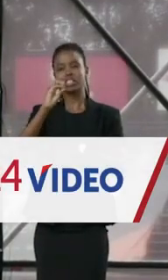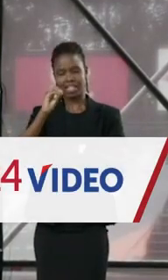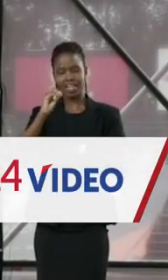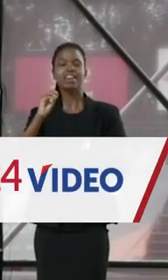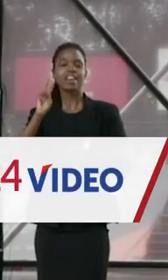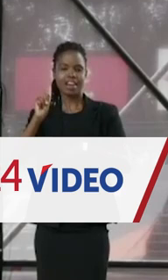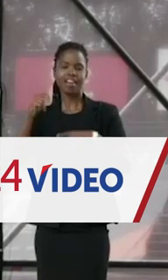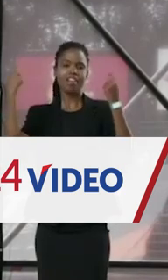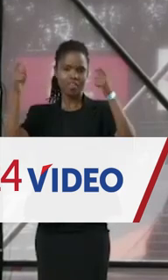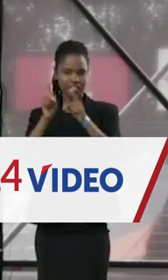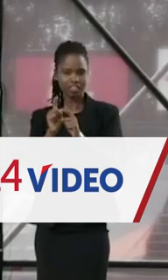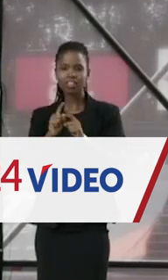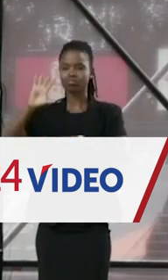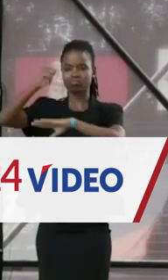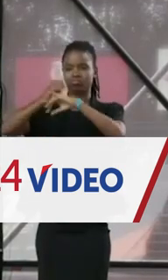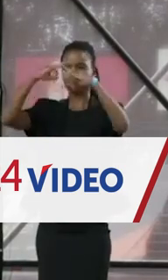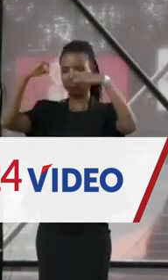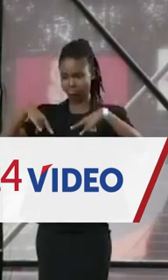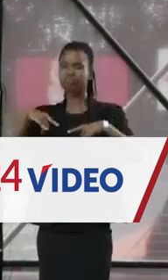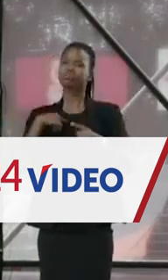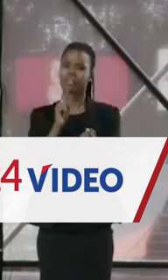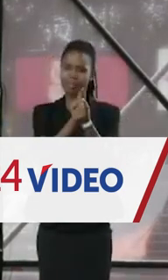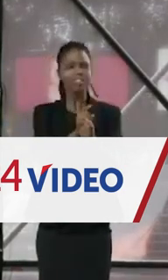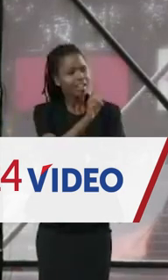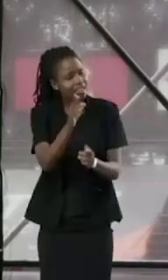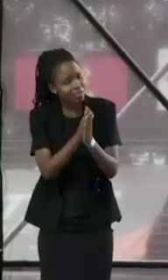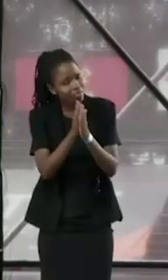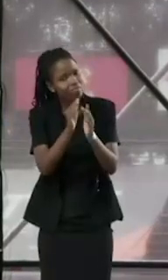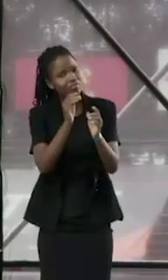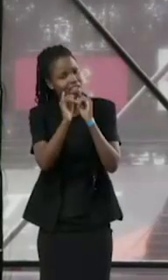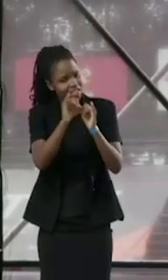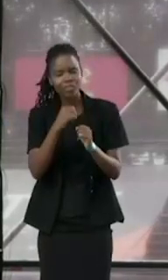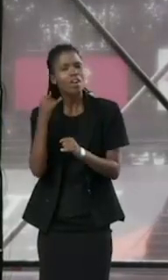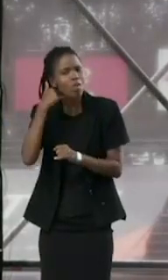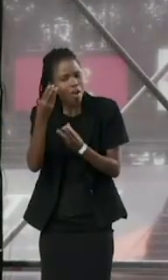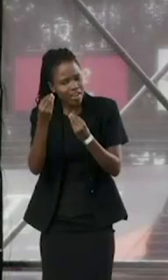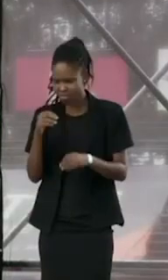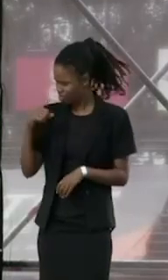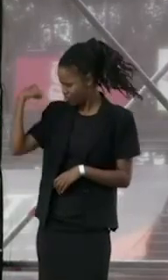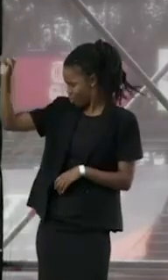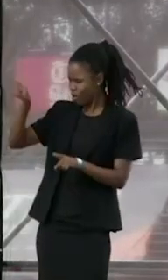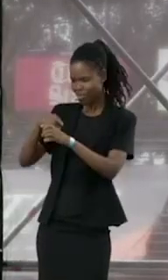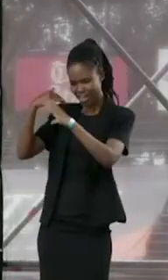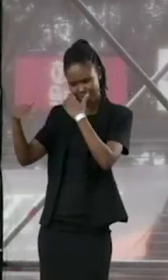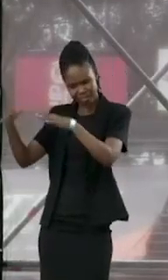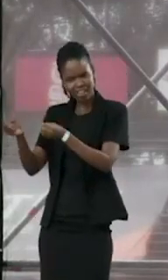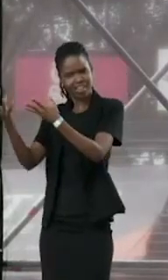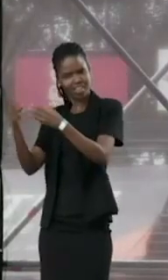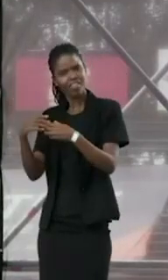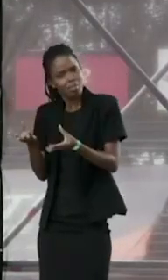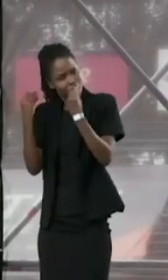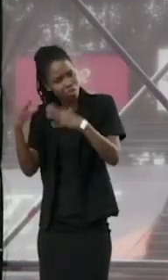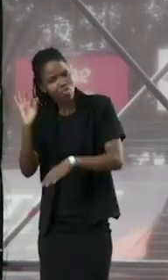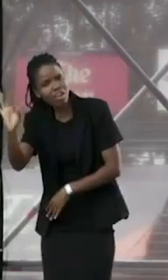there, and then I had asked him again, I said, "Yo, can I please get your number for an interview?" And then he said, "No, man, I gave you my email. You have my email, right?